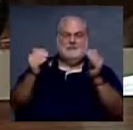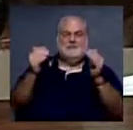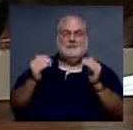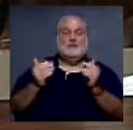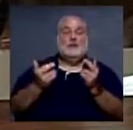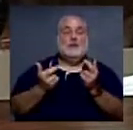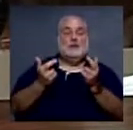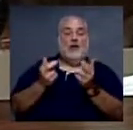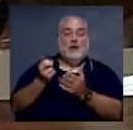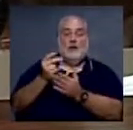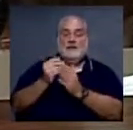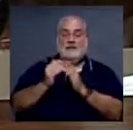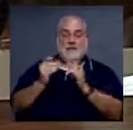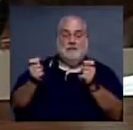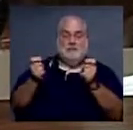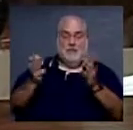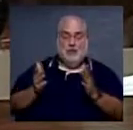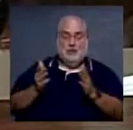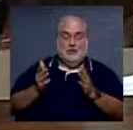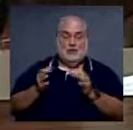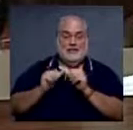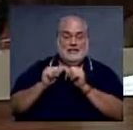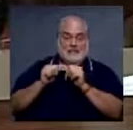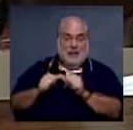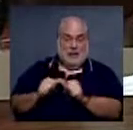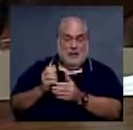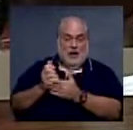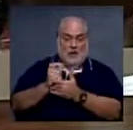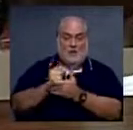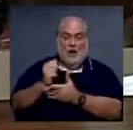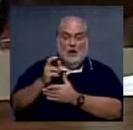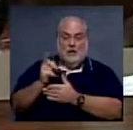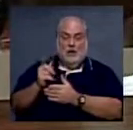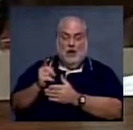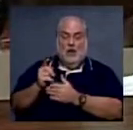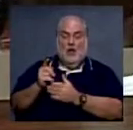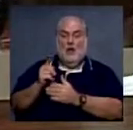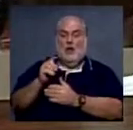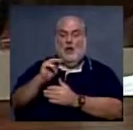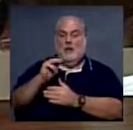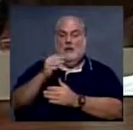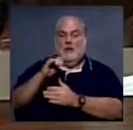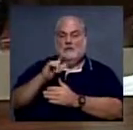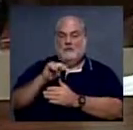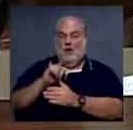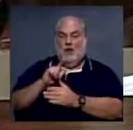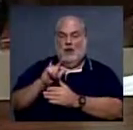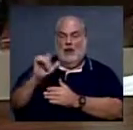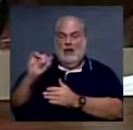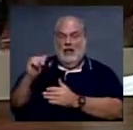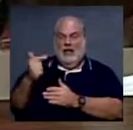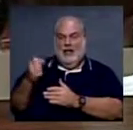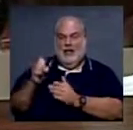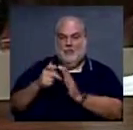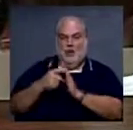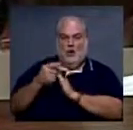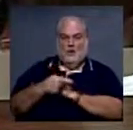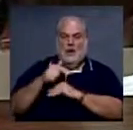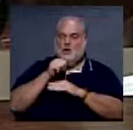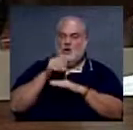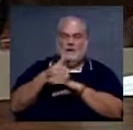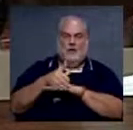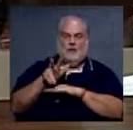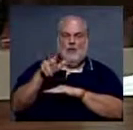A resolution to authorize the city manager to extend a contract for the Arkansas Municipal League Municipal Vehicle Program in a total amount not to